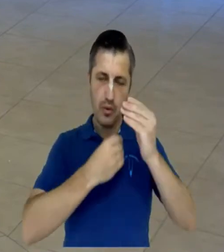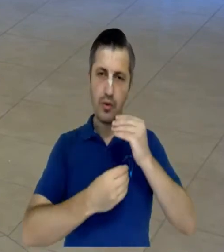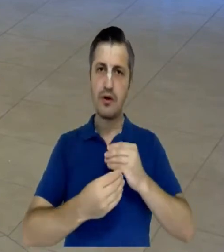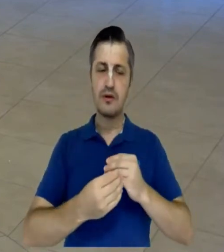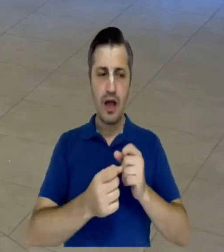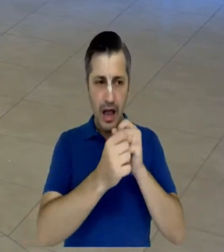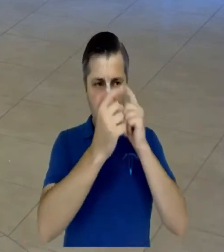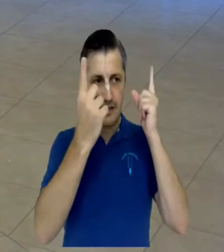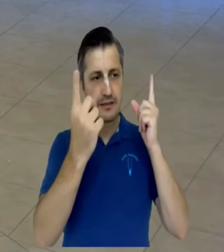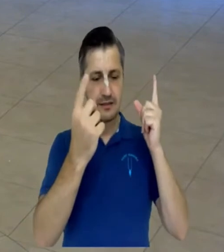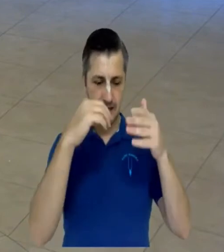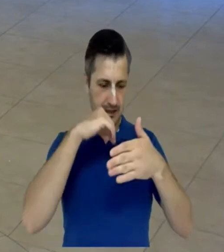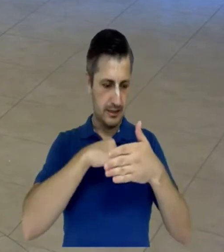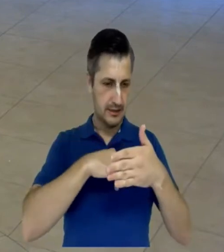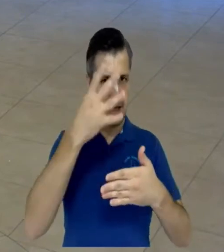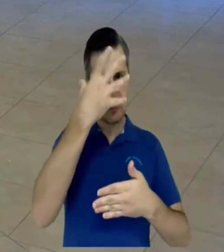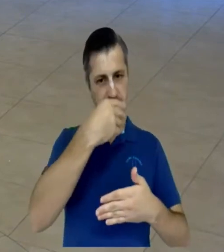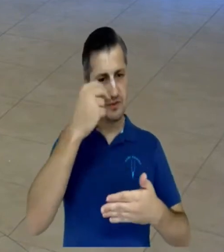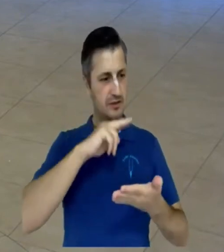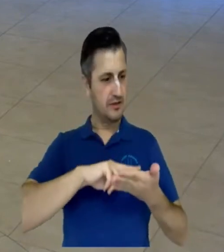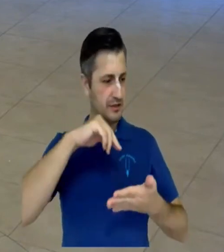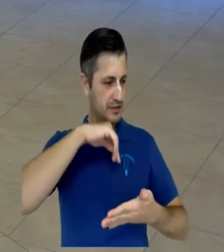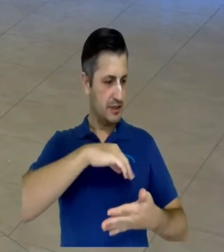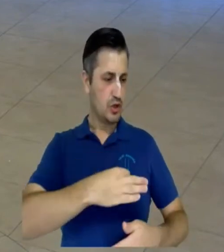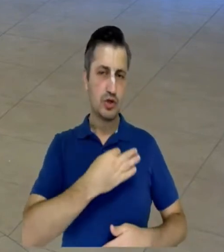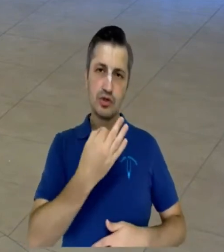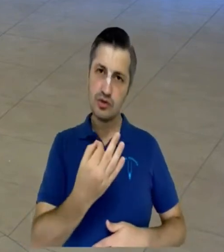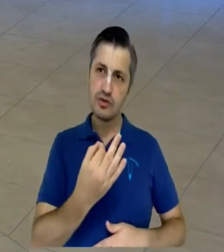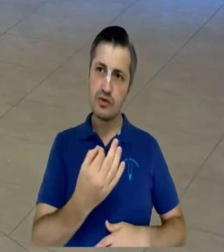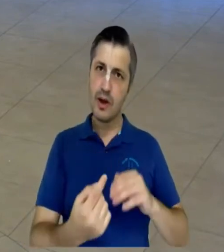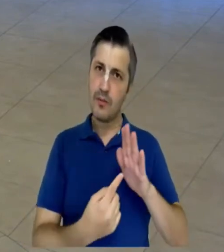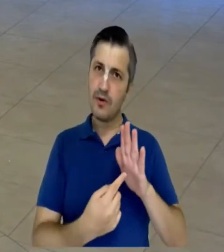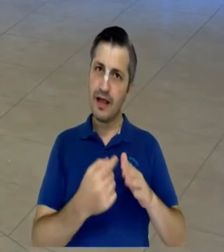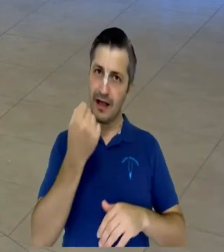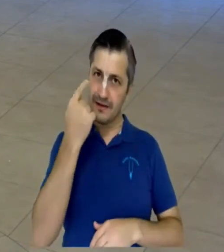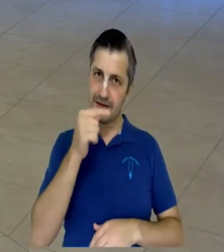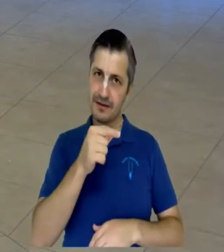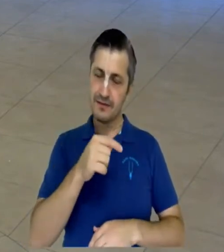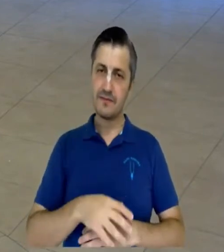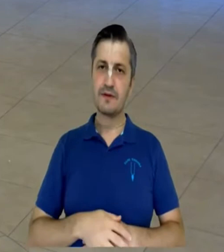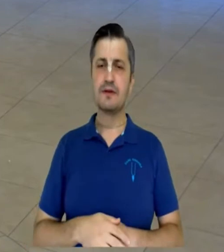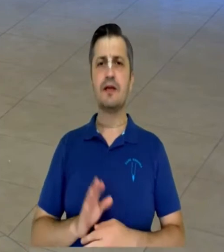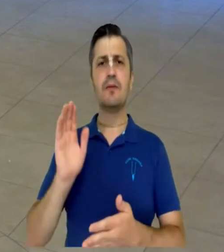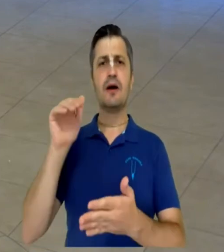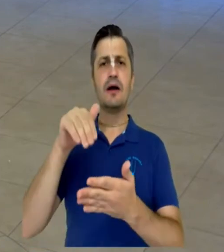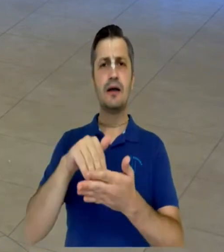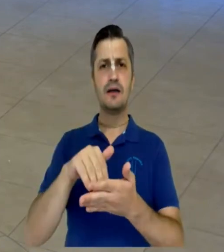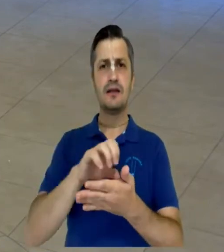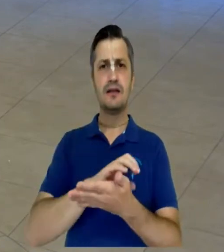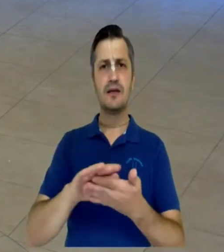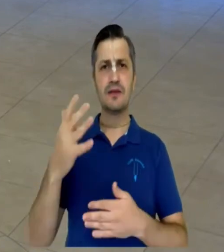underneath. So in the beginning of this chapter, Krishna explained this, how the living entities take in different